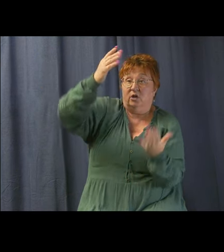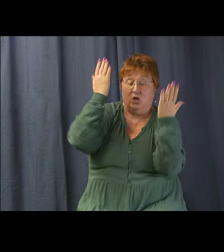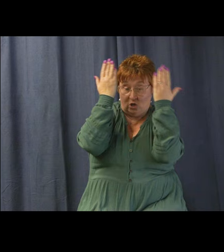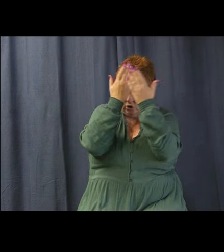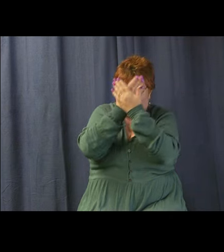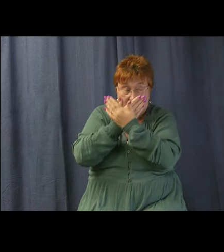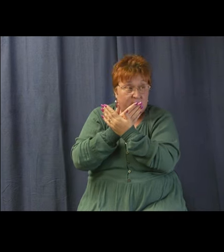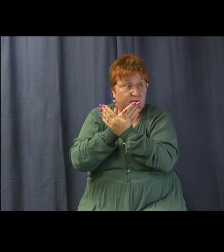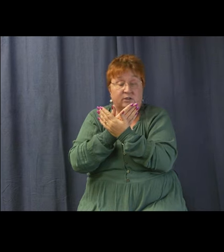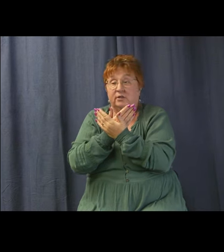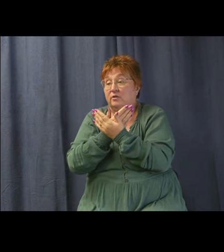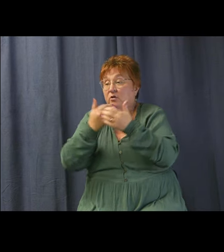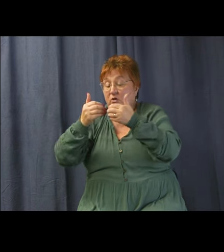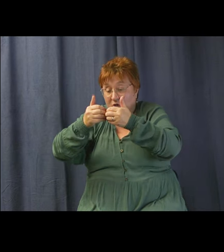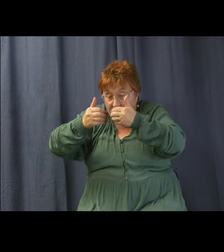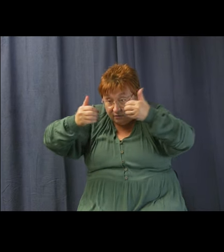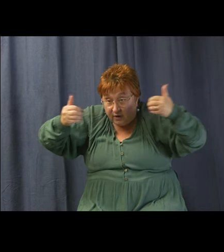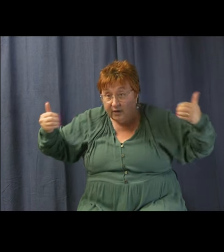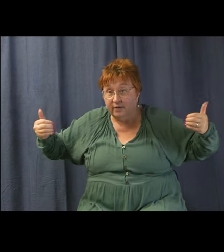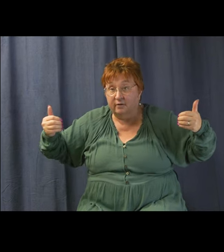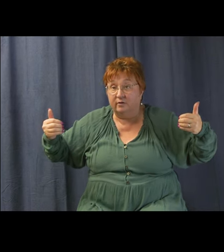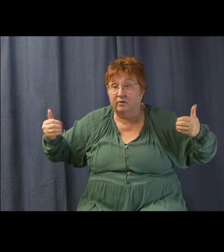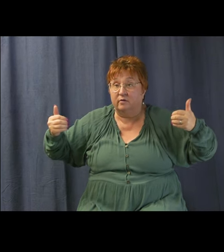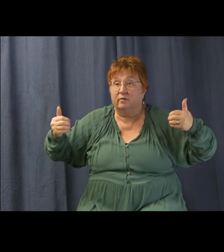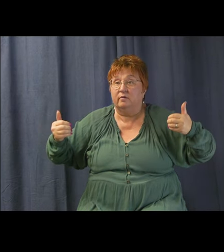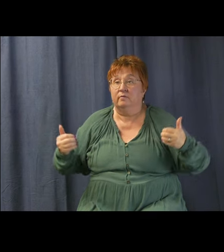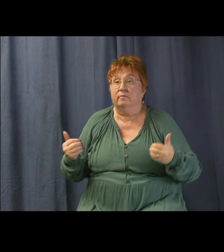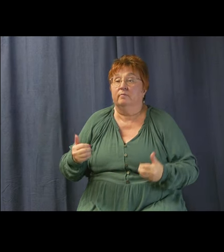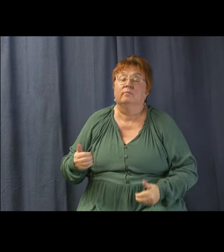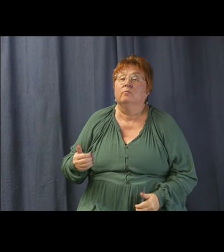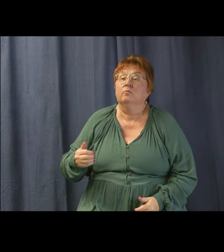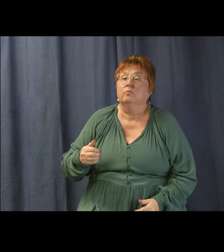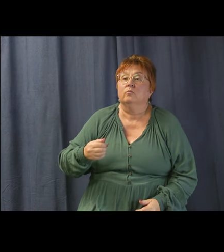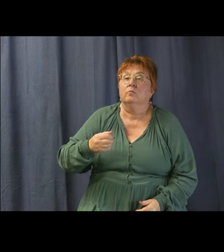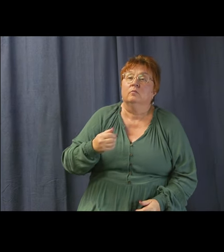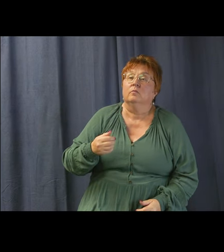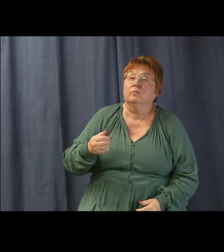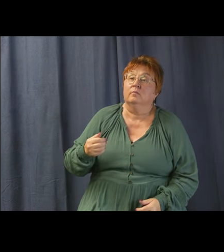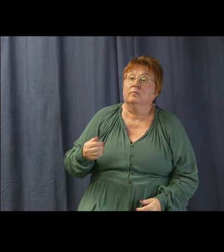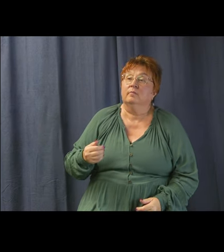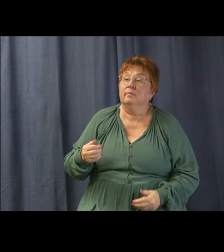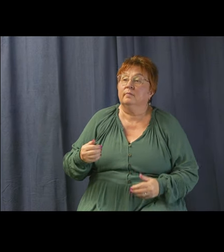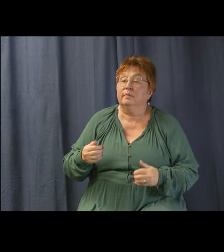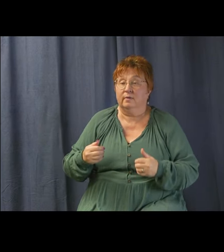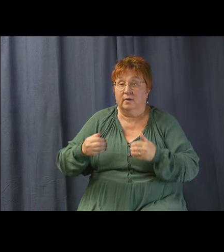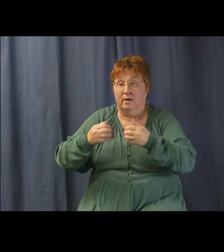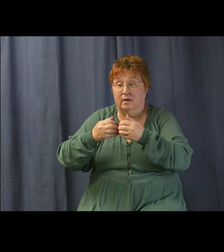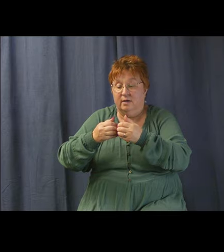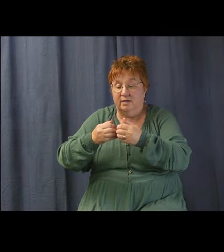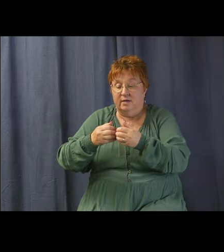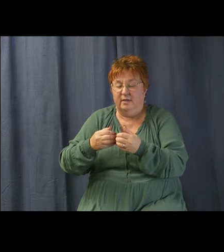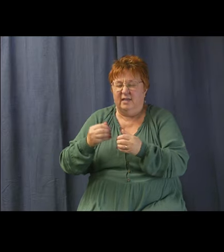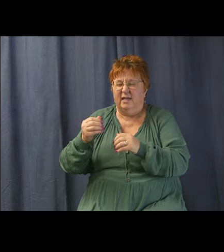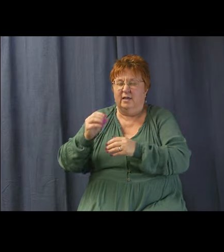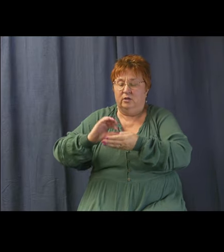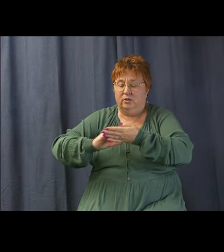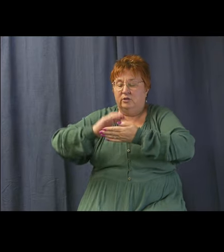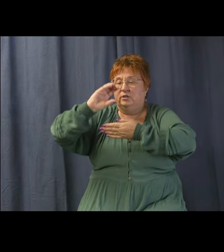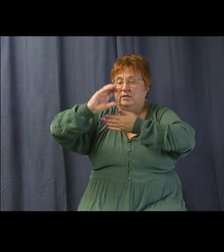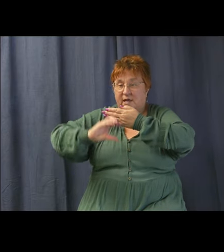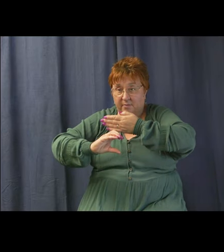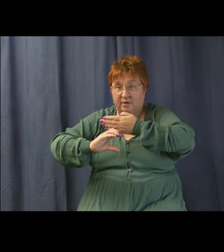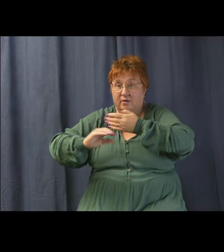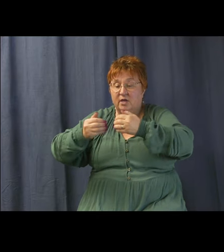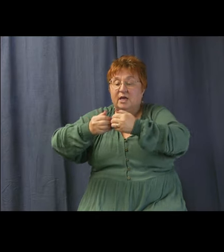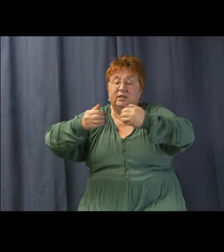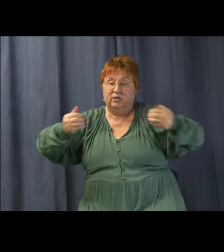darkness. This gives the concept of Havdalah, where you separate the Sabbath from the rest of the